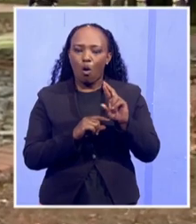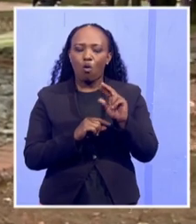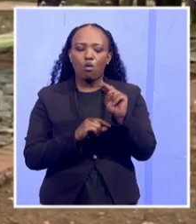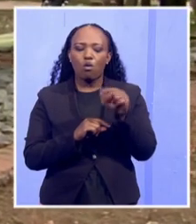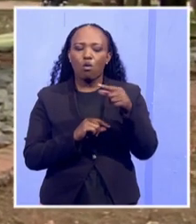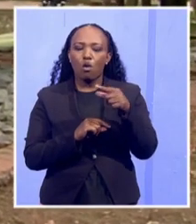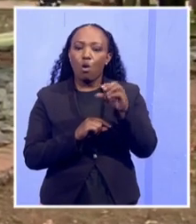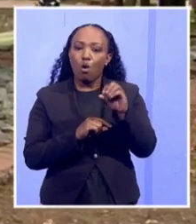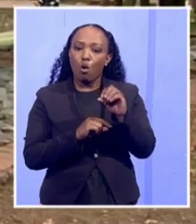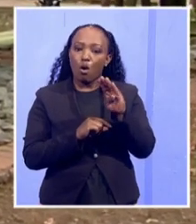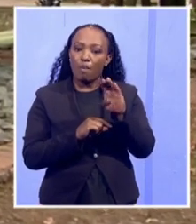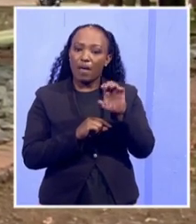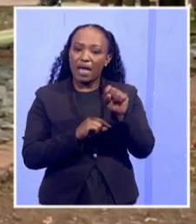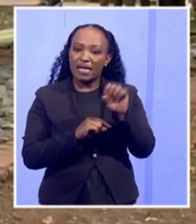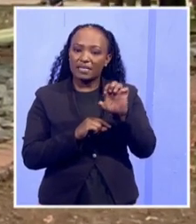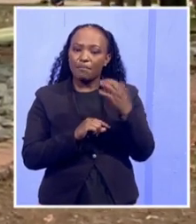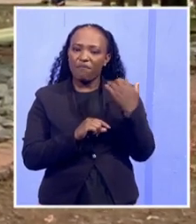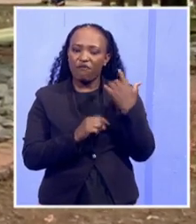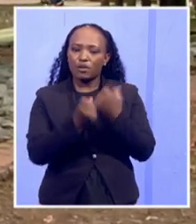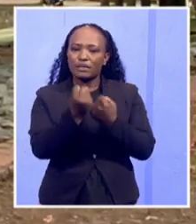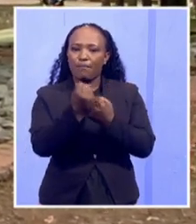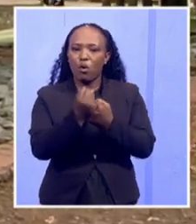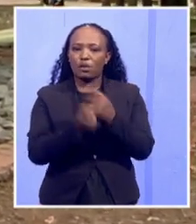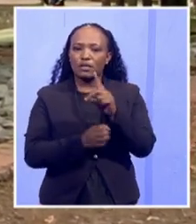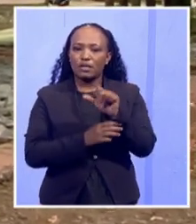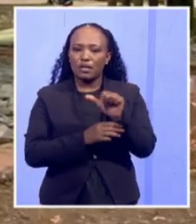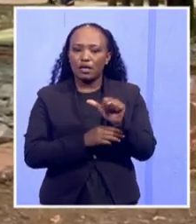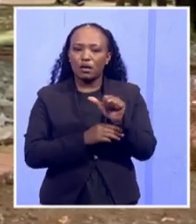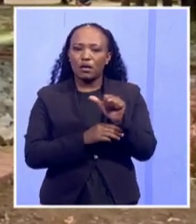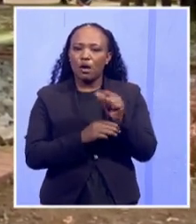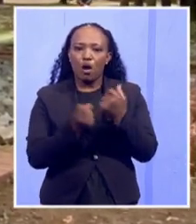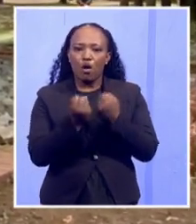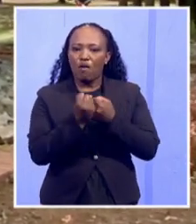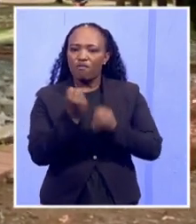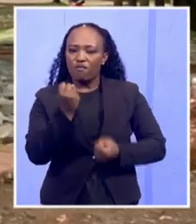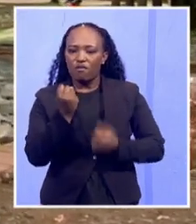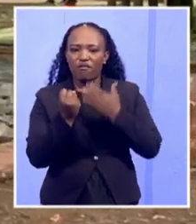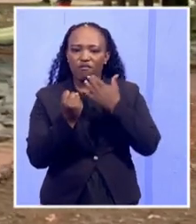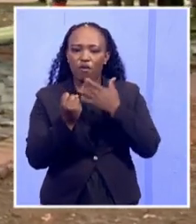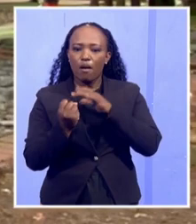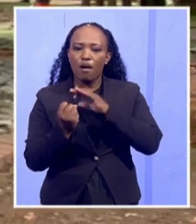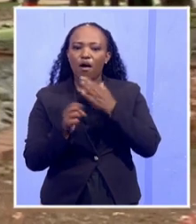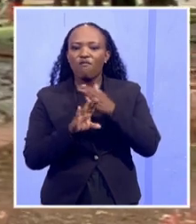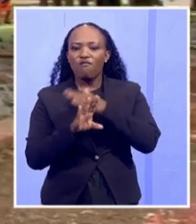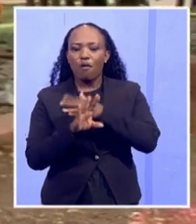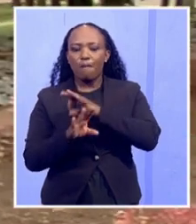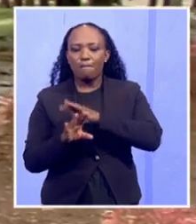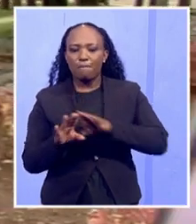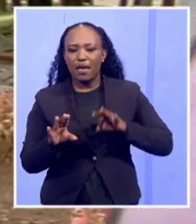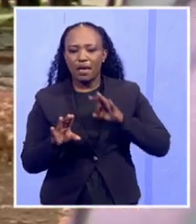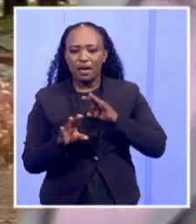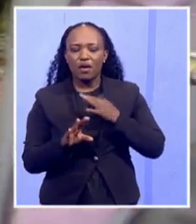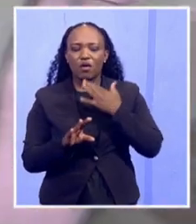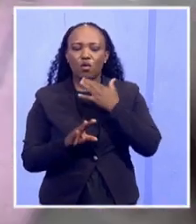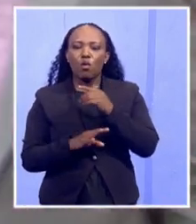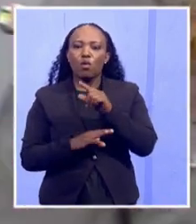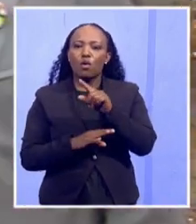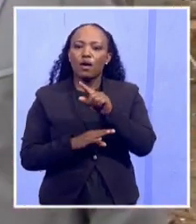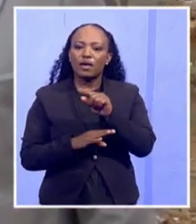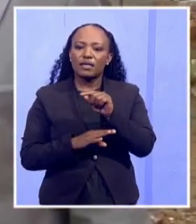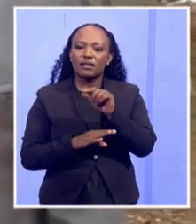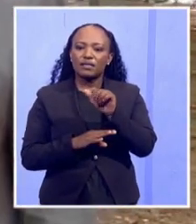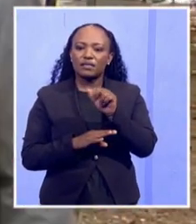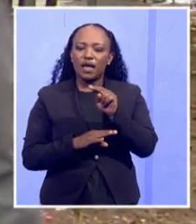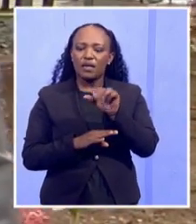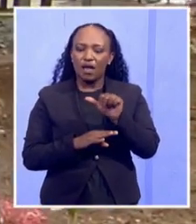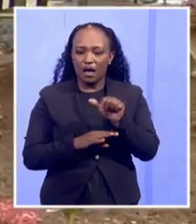did vote with the Democratic Alliance against the motion of no confidence against former Executive Mayor Tanya Campbell. Mr. Alko Ngobese,